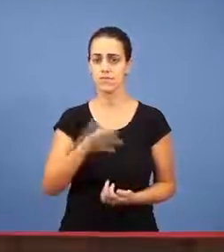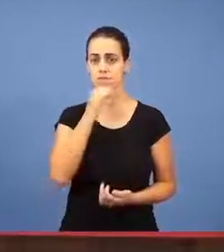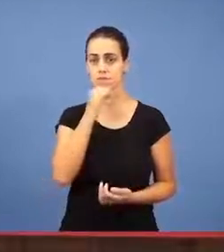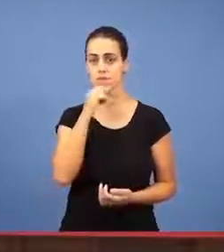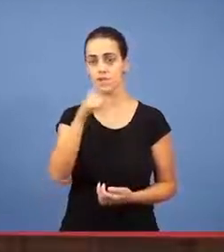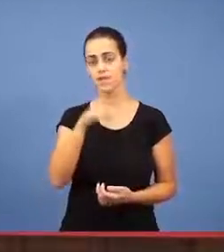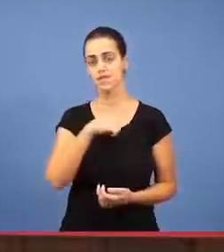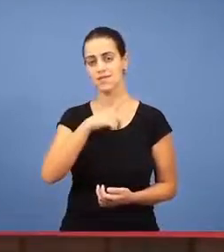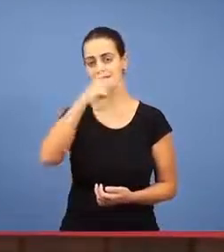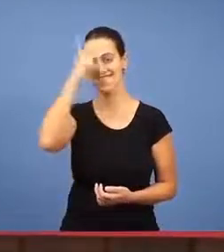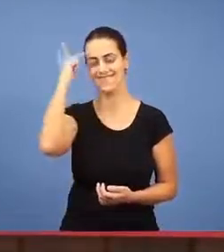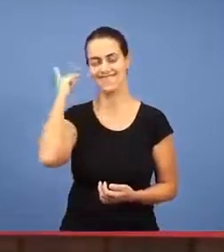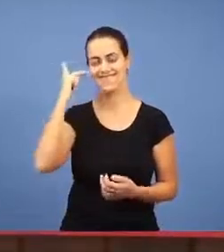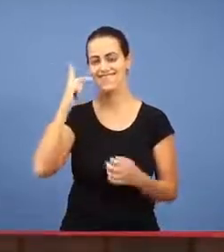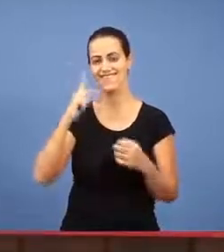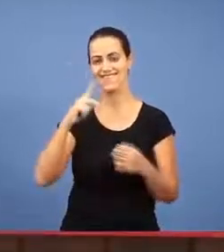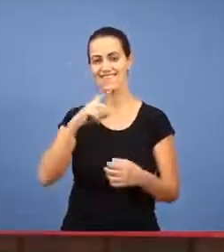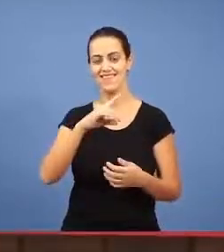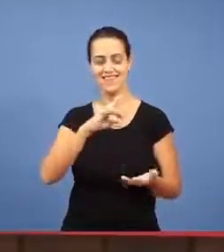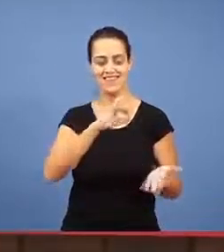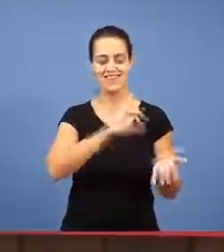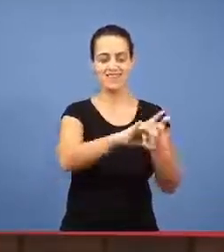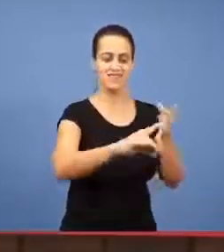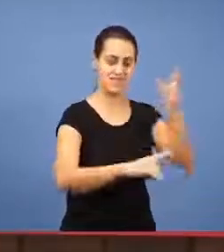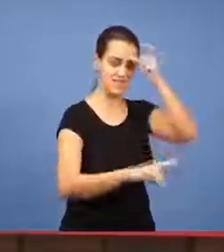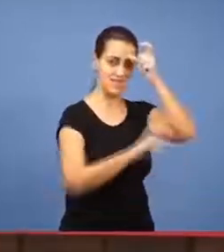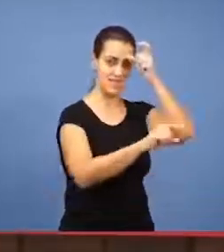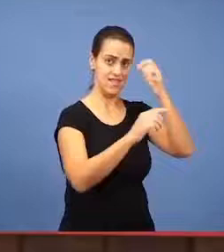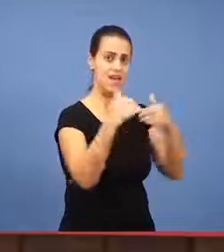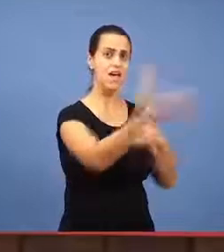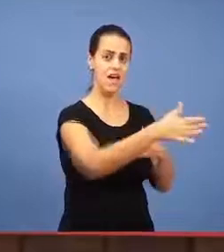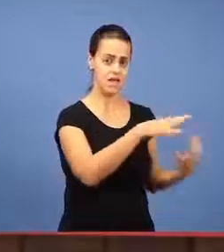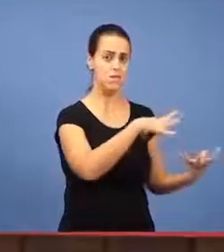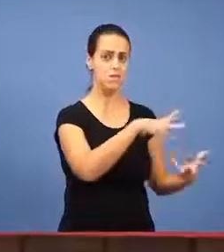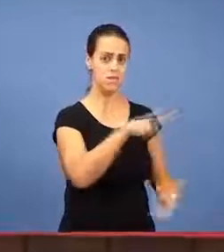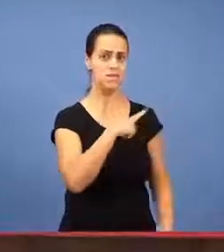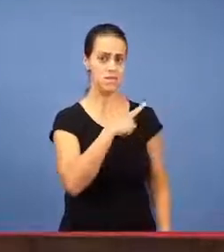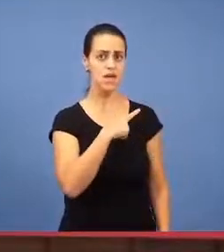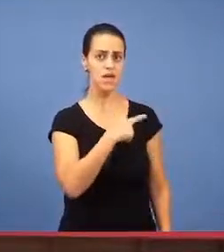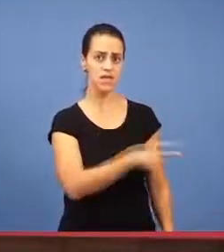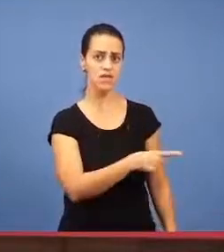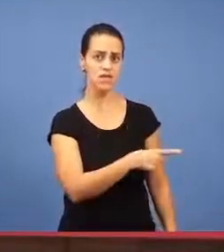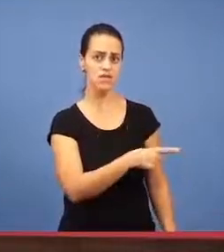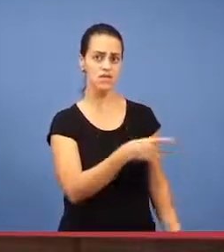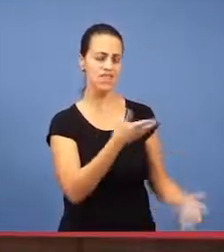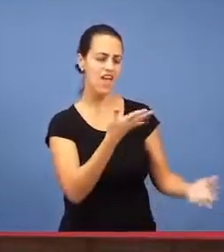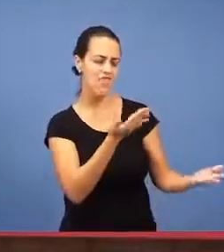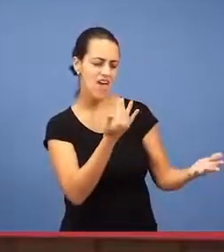if you, the enemy is out there. You cannot embrace with the enemy and kiss the enemy.